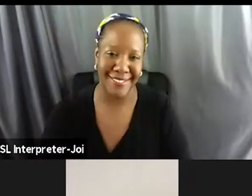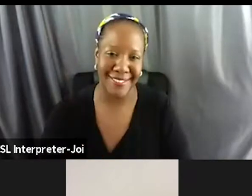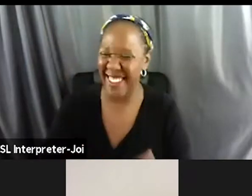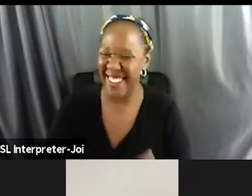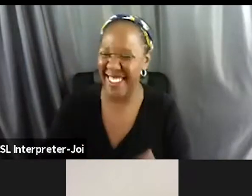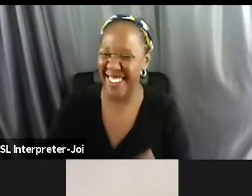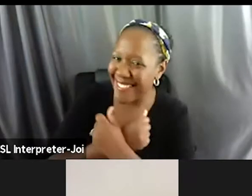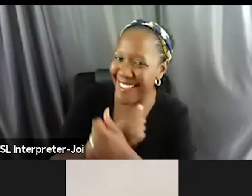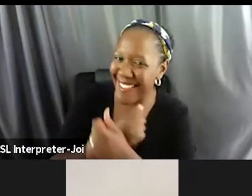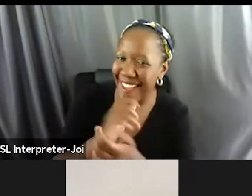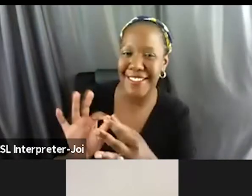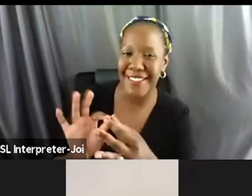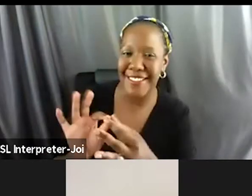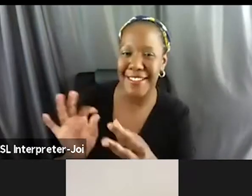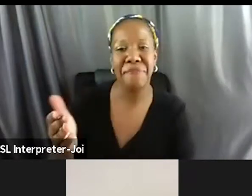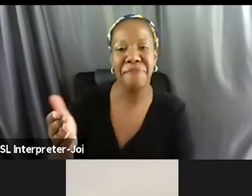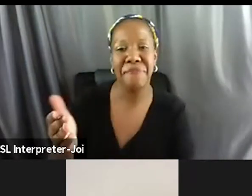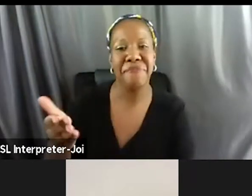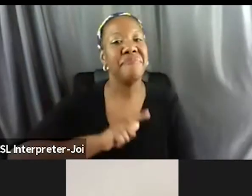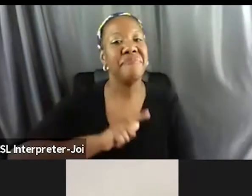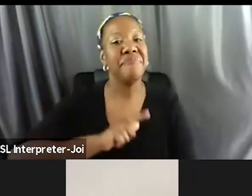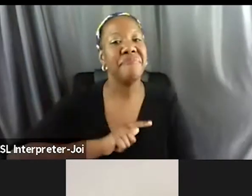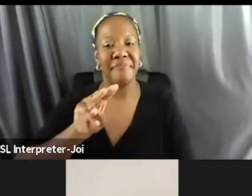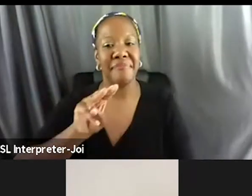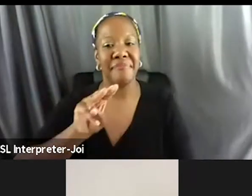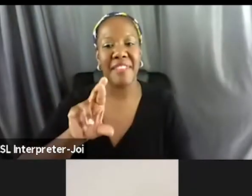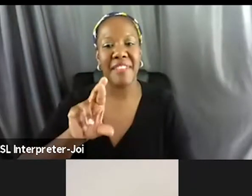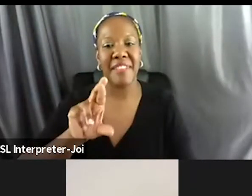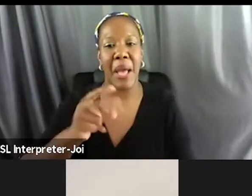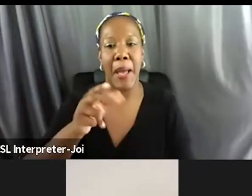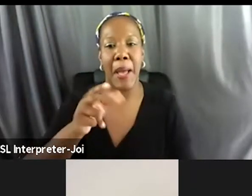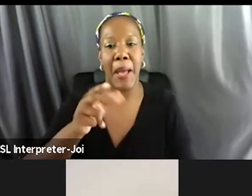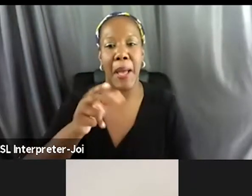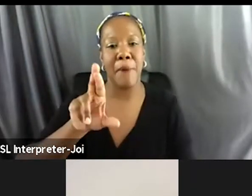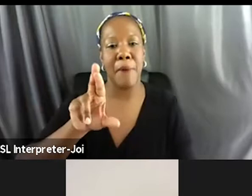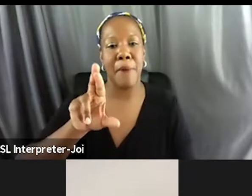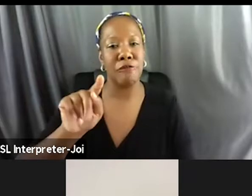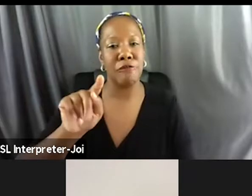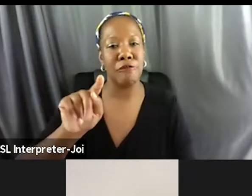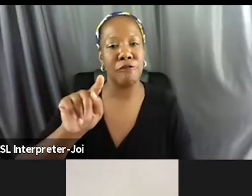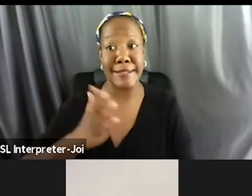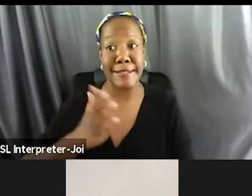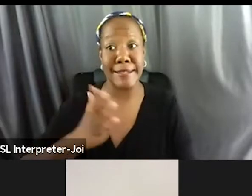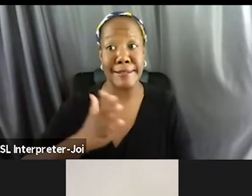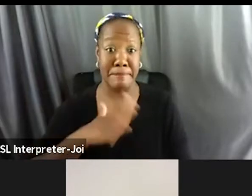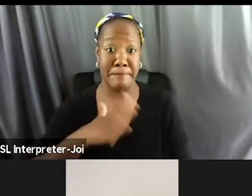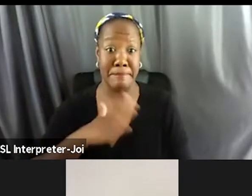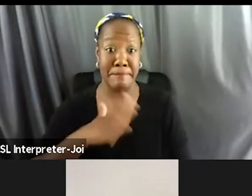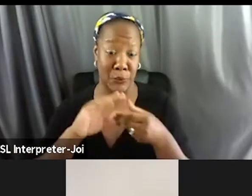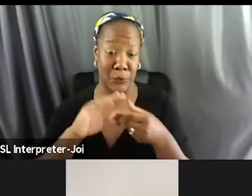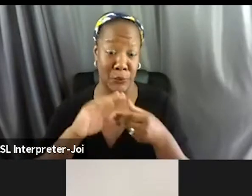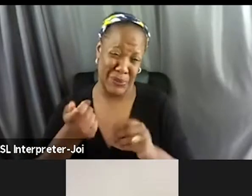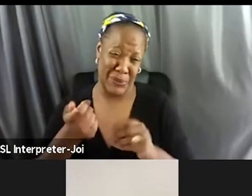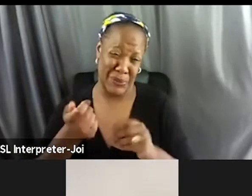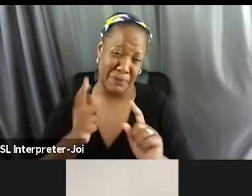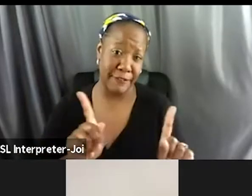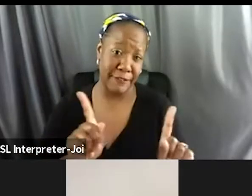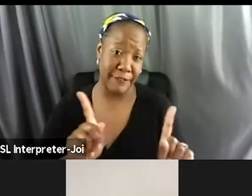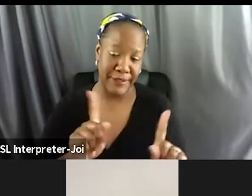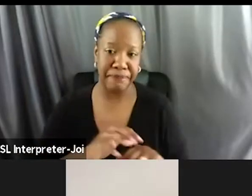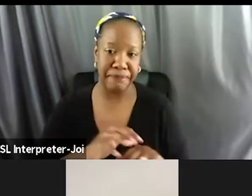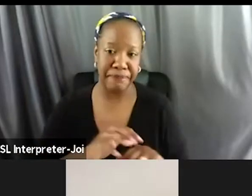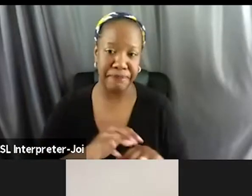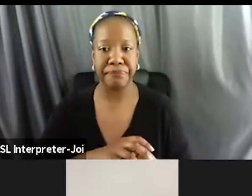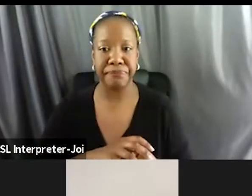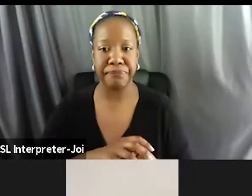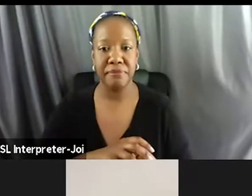Hi, this is Marguerite, and I guess my story is a little bit different. I chose to